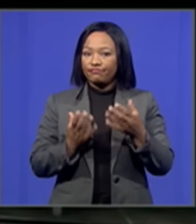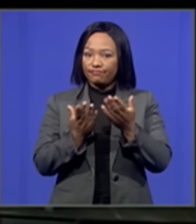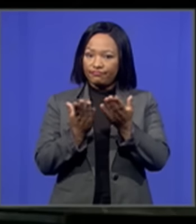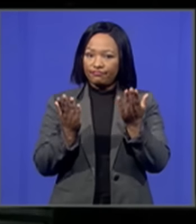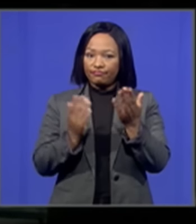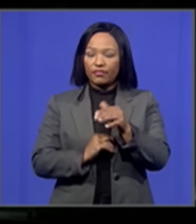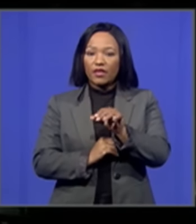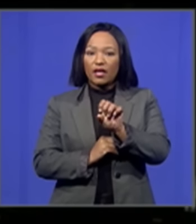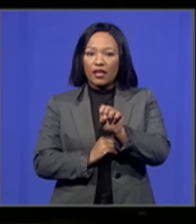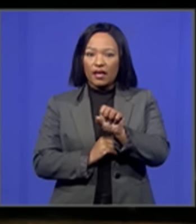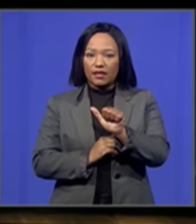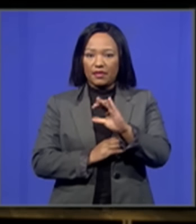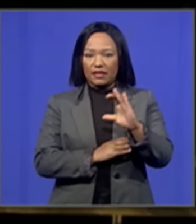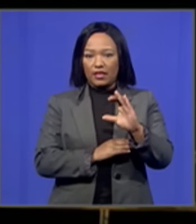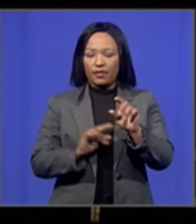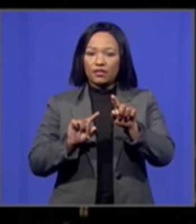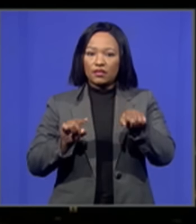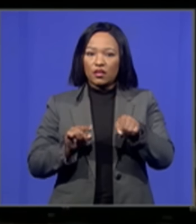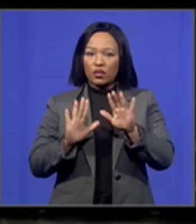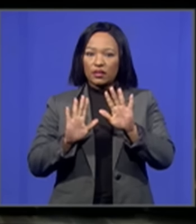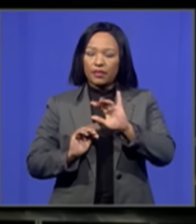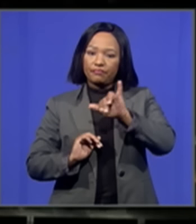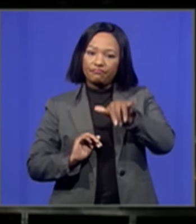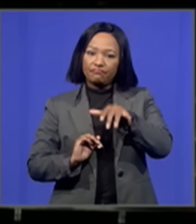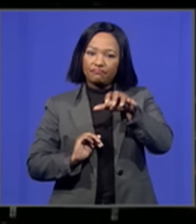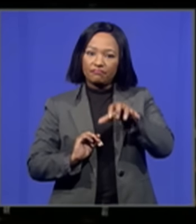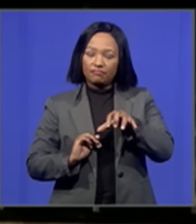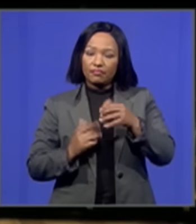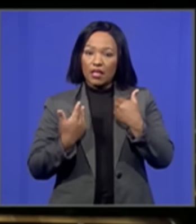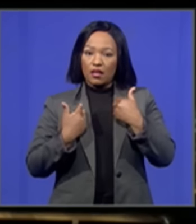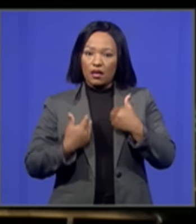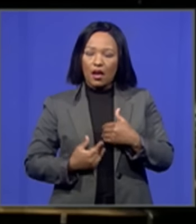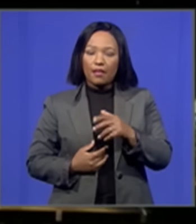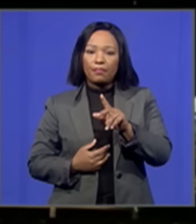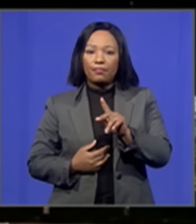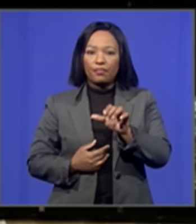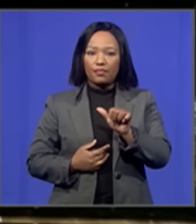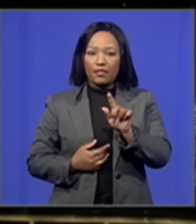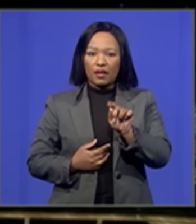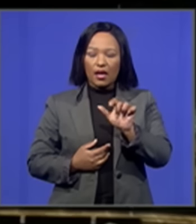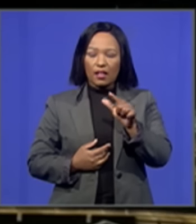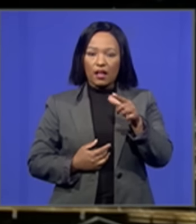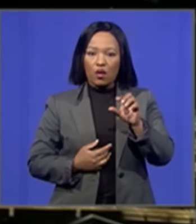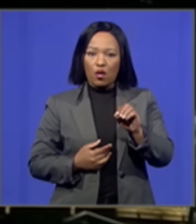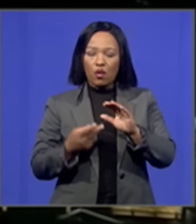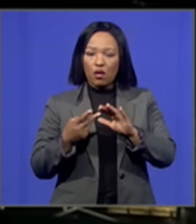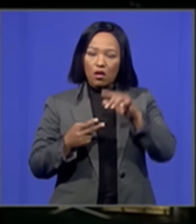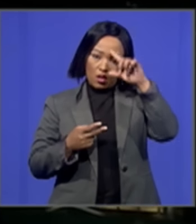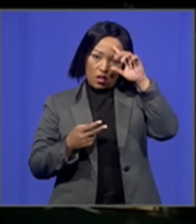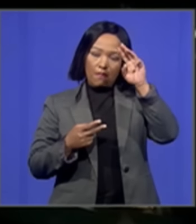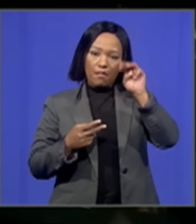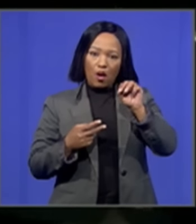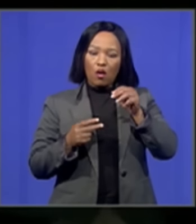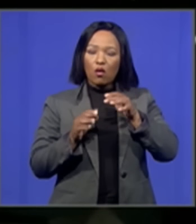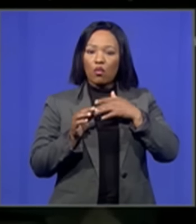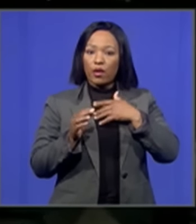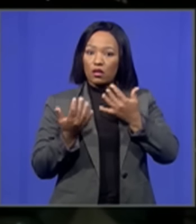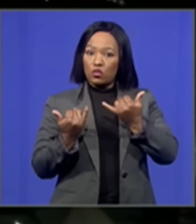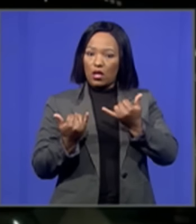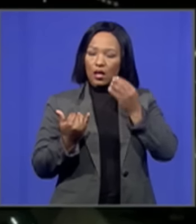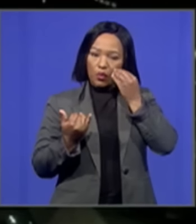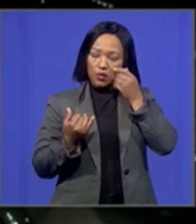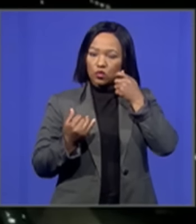tlhamalalo go tswa SABC Studio 10 Auckland Park Johannesburg nna ka tle go musiele le mphote mere go tletsa kgaso ya dikgang tsa